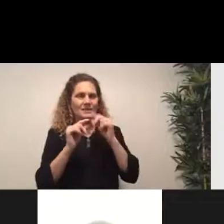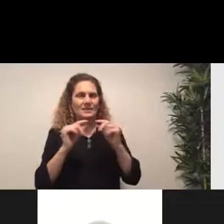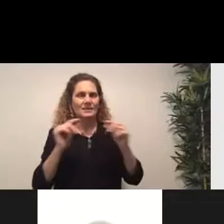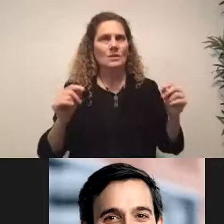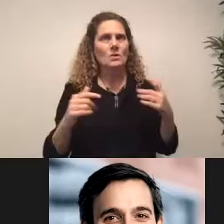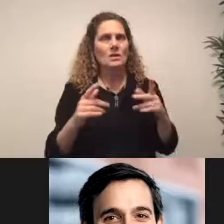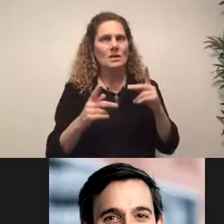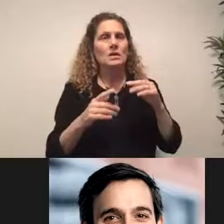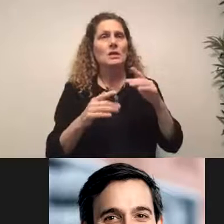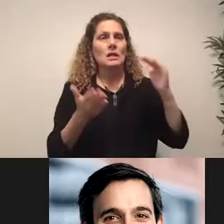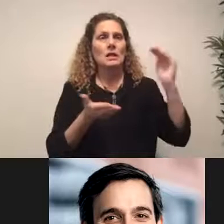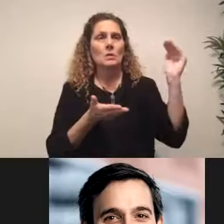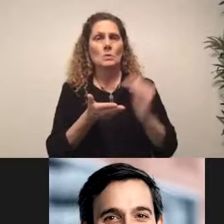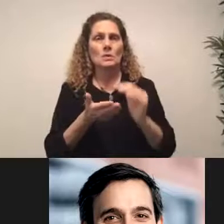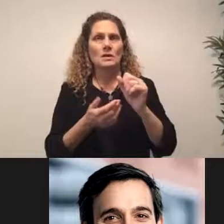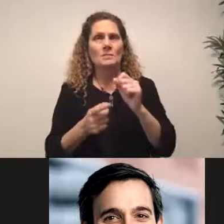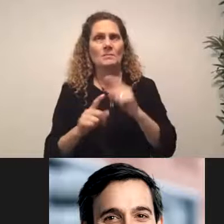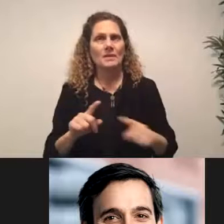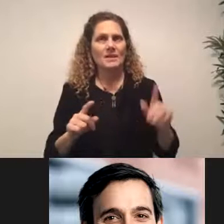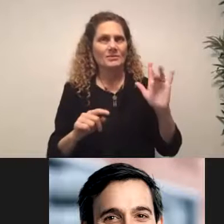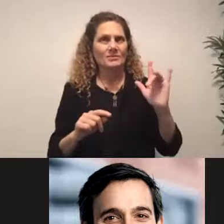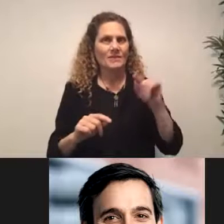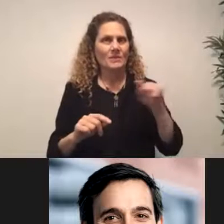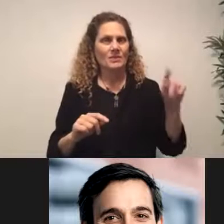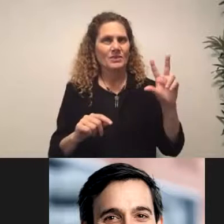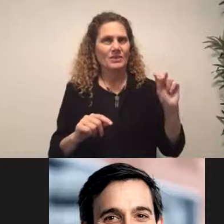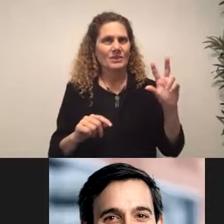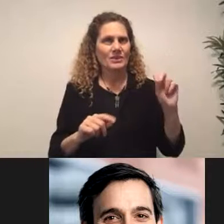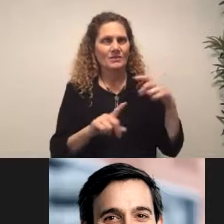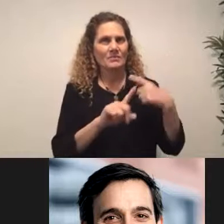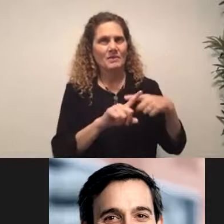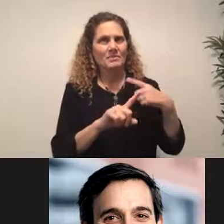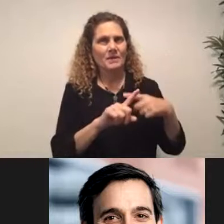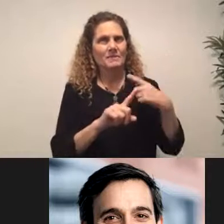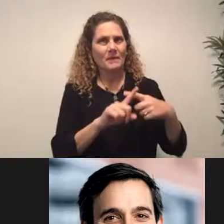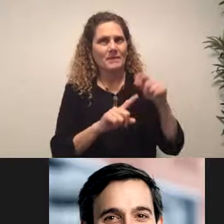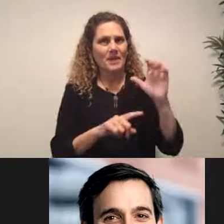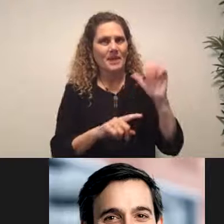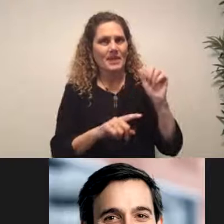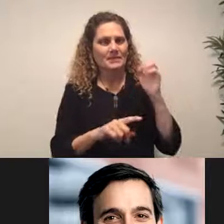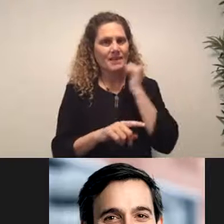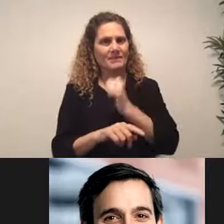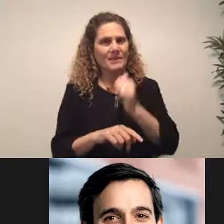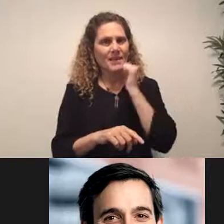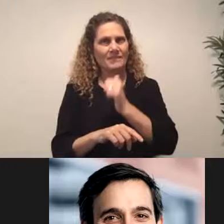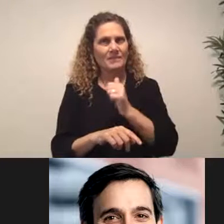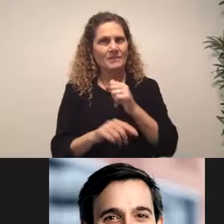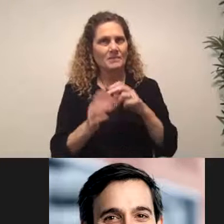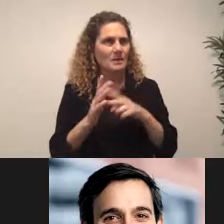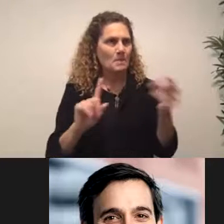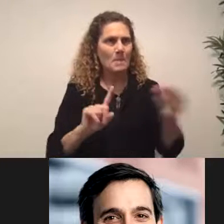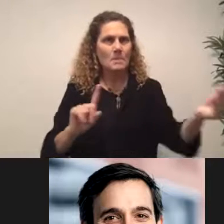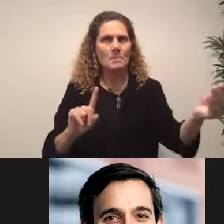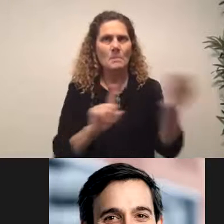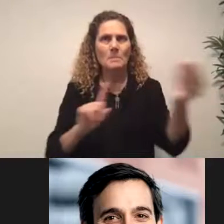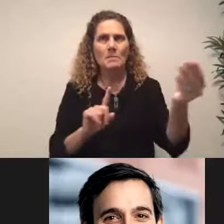30 COVID positive cases each and every day. And that is a number that continues to have us in crisis standards and continue